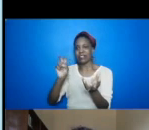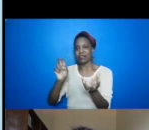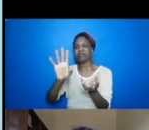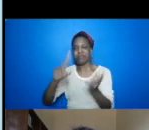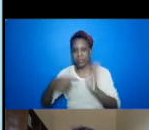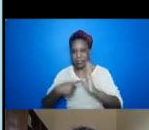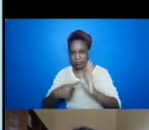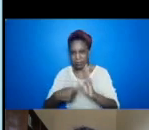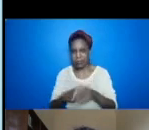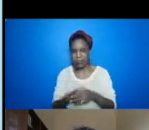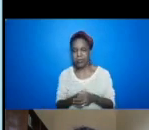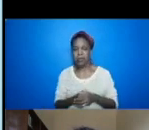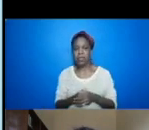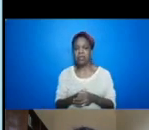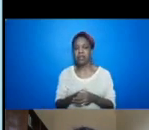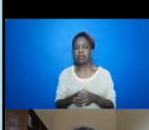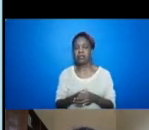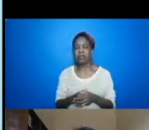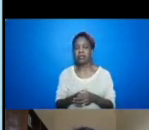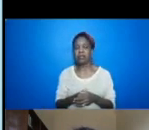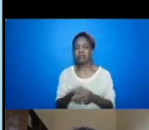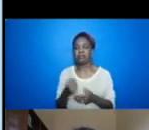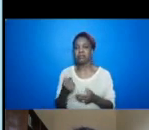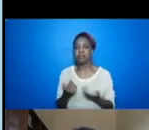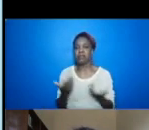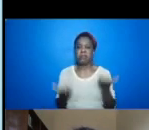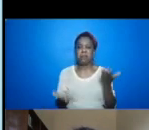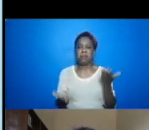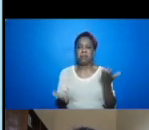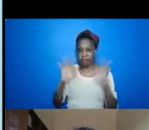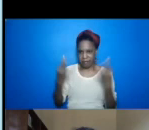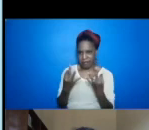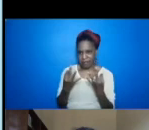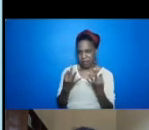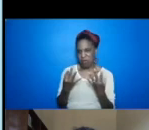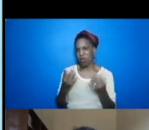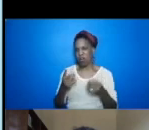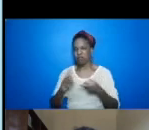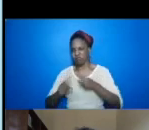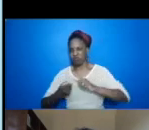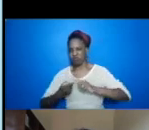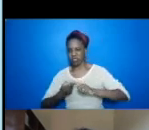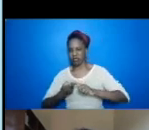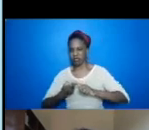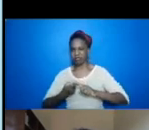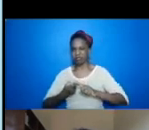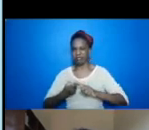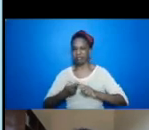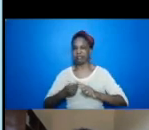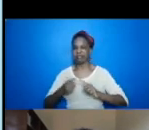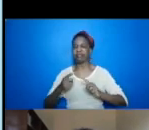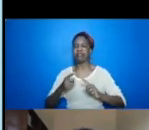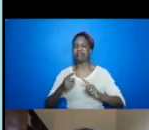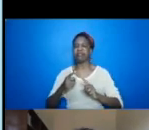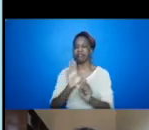who lives in what we would describe as a victim's narrative, They can have many stories, but all of those